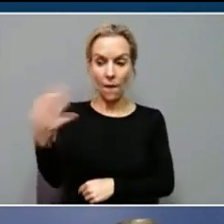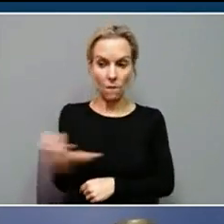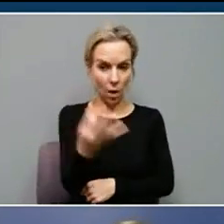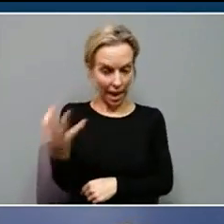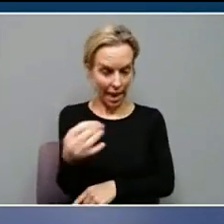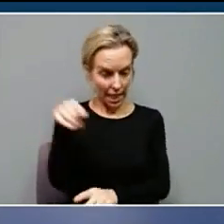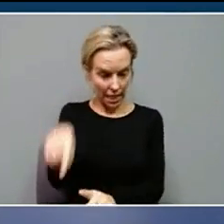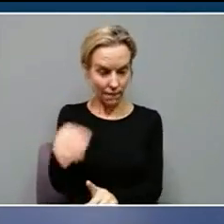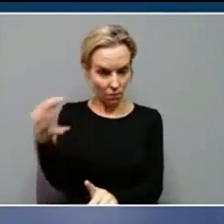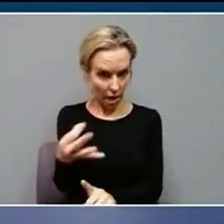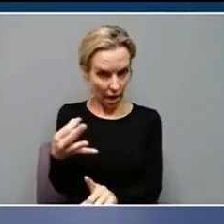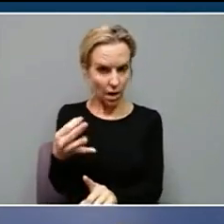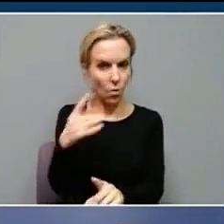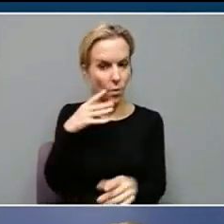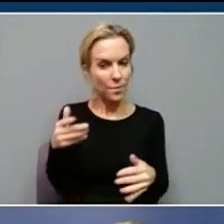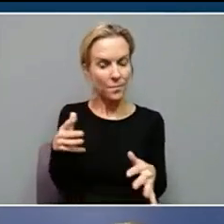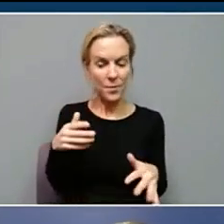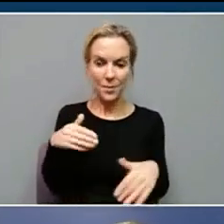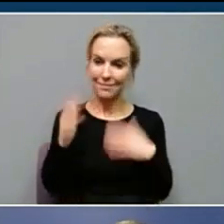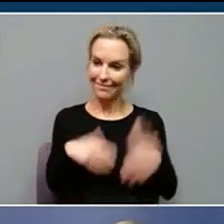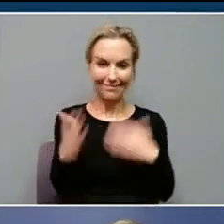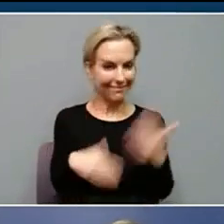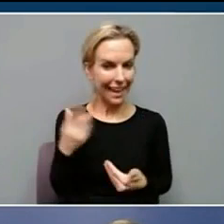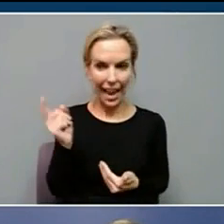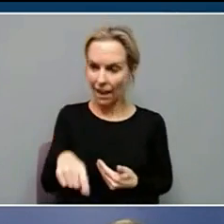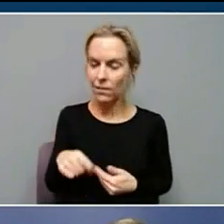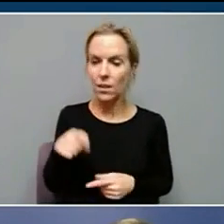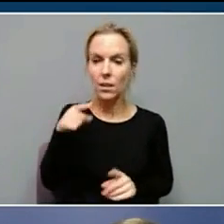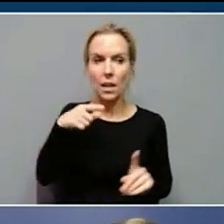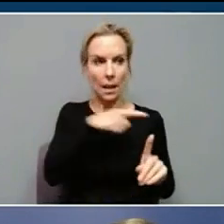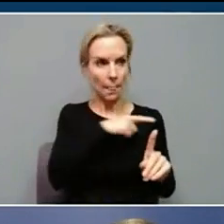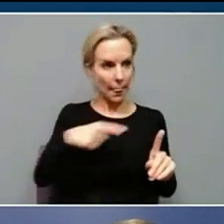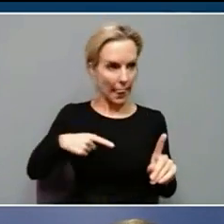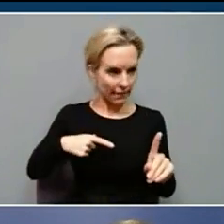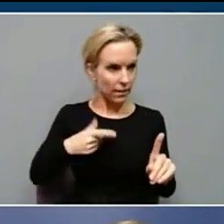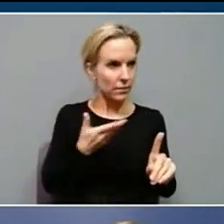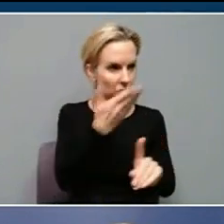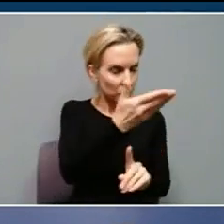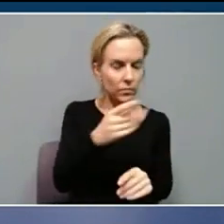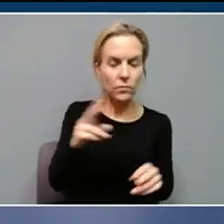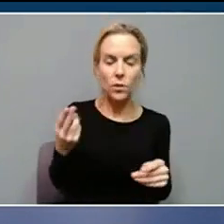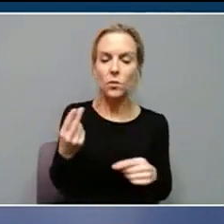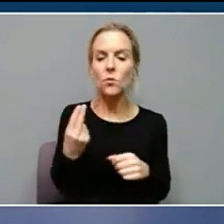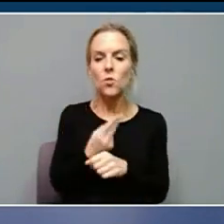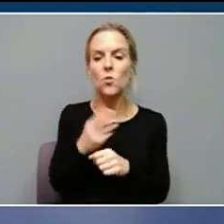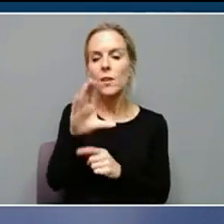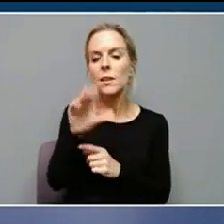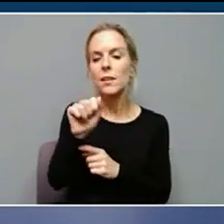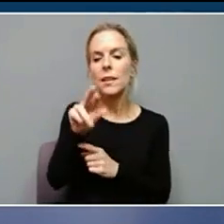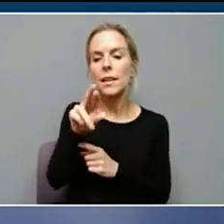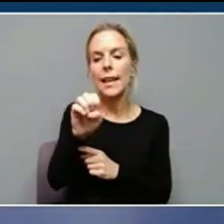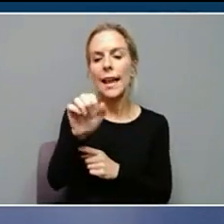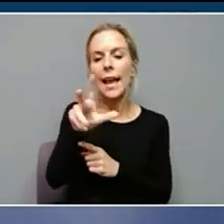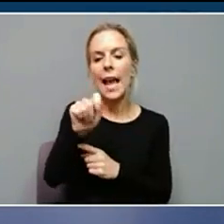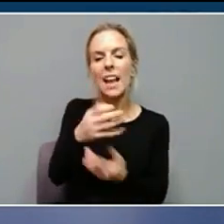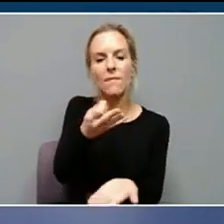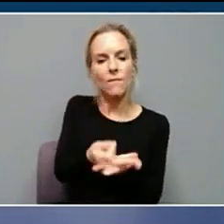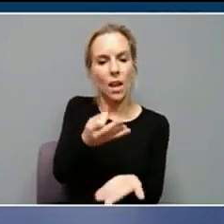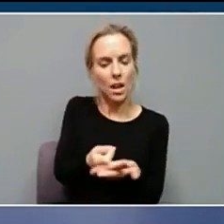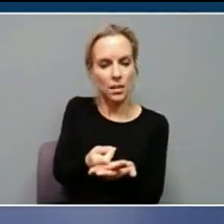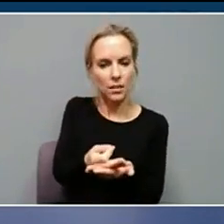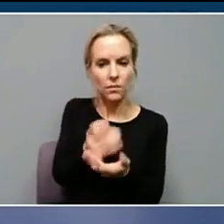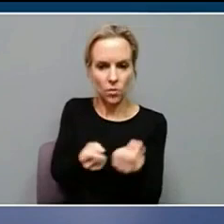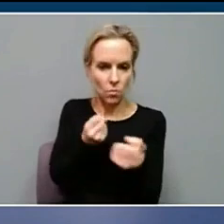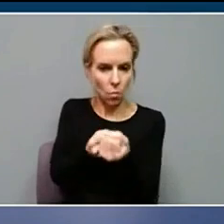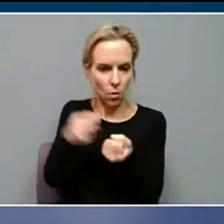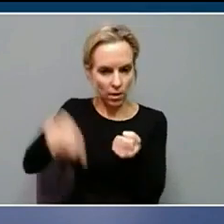so we've moved fast. We briefed the legislature on this. We're going to be able to use CARES Act money for it. It's just necessary because we're in an